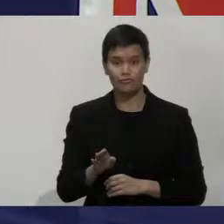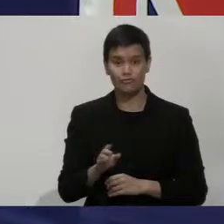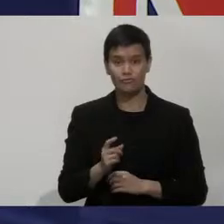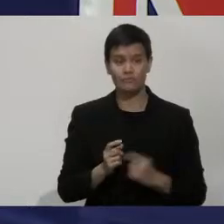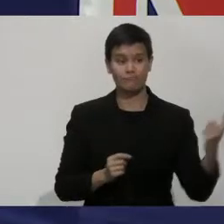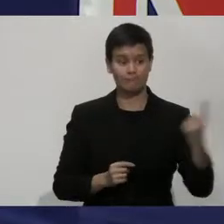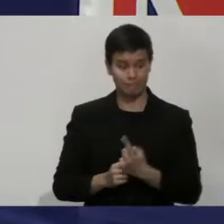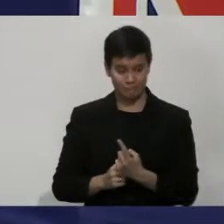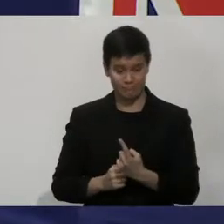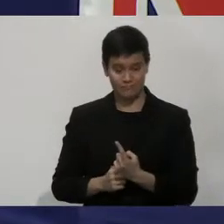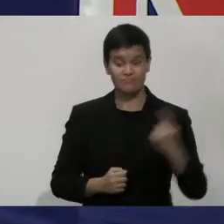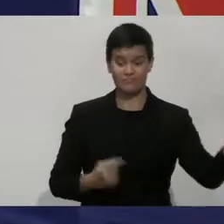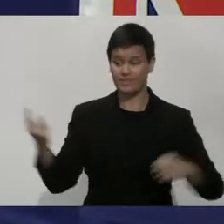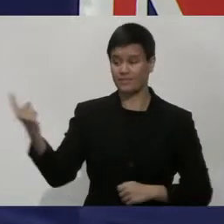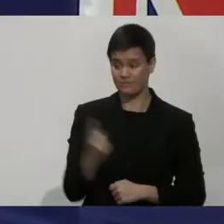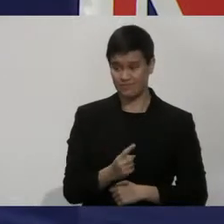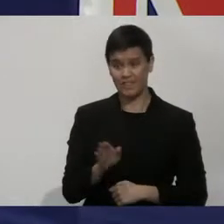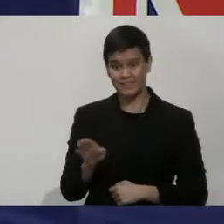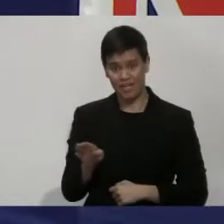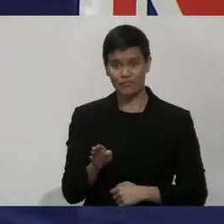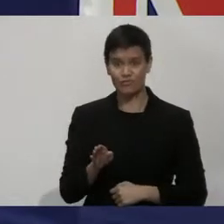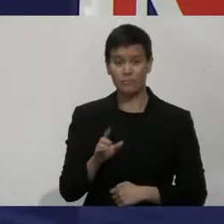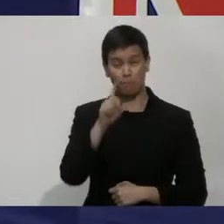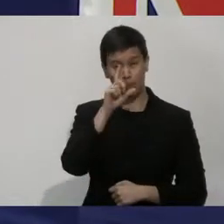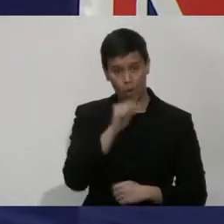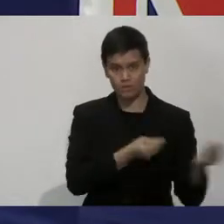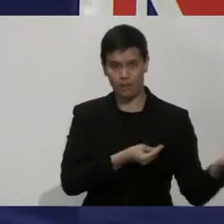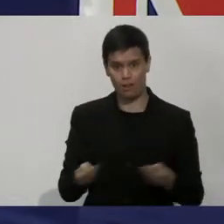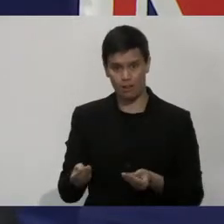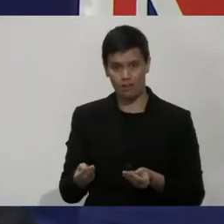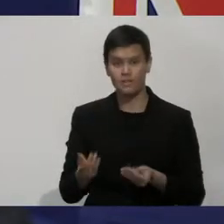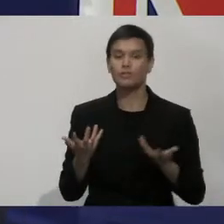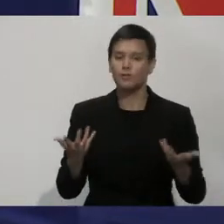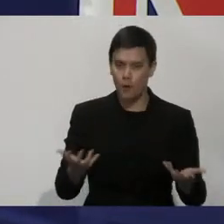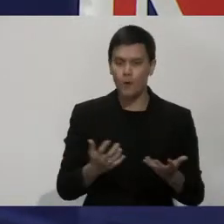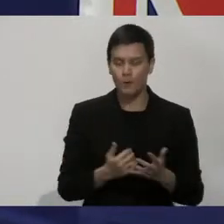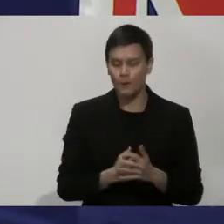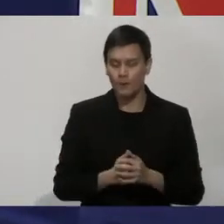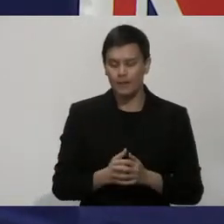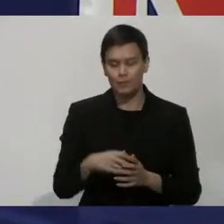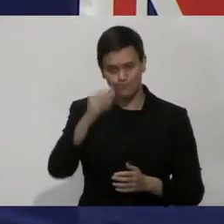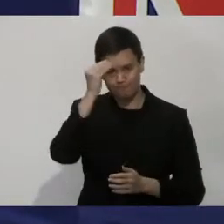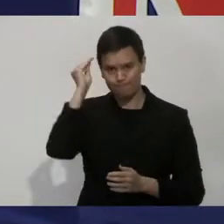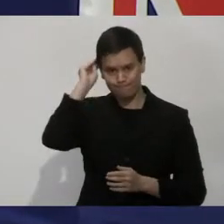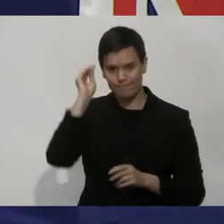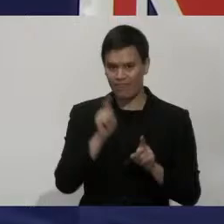and that's being investigated. Okay, we'll come up to that. Up the back. Thank you. How